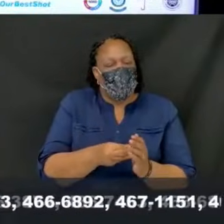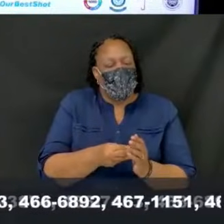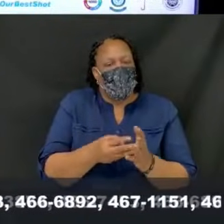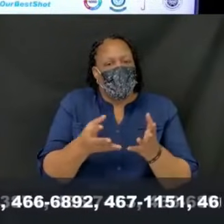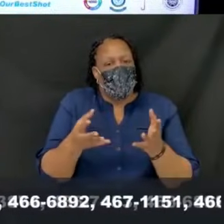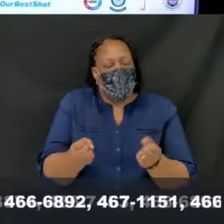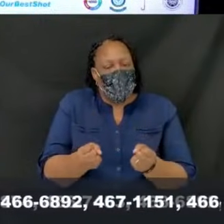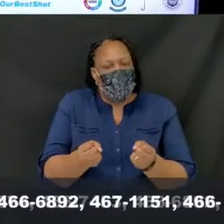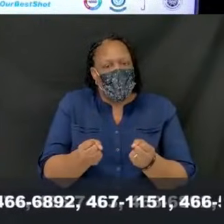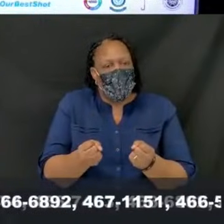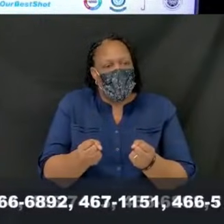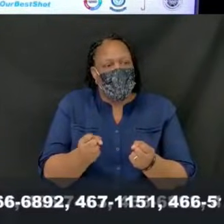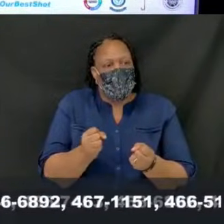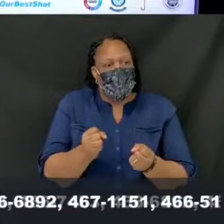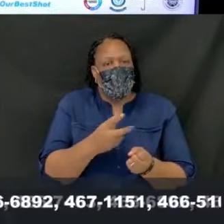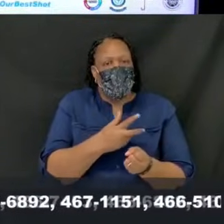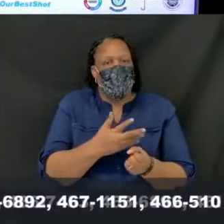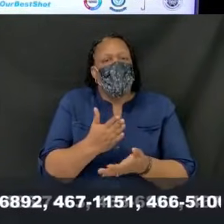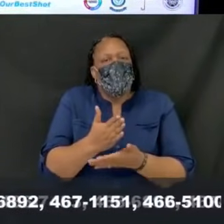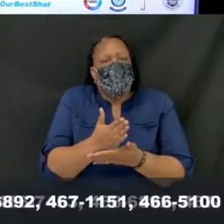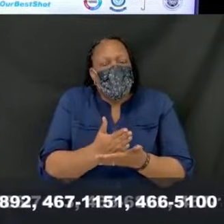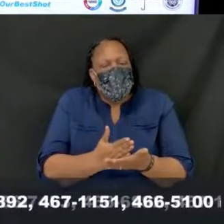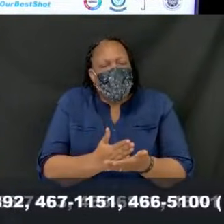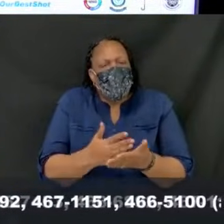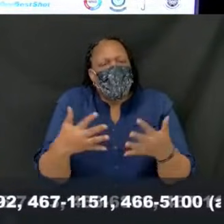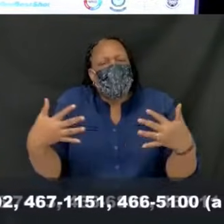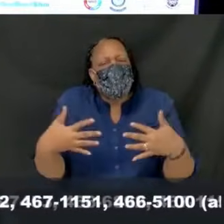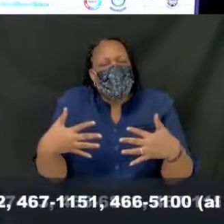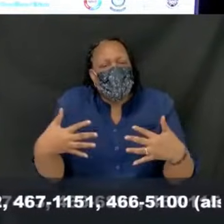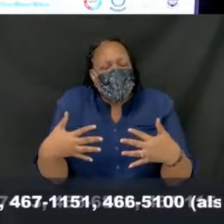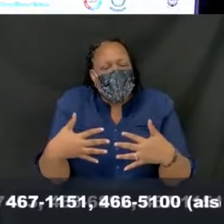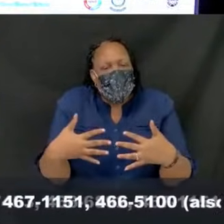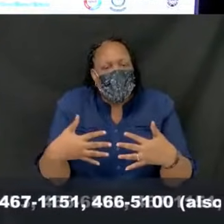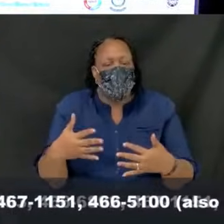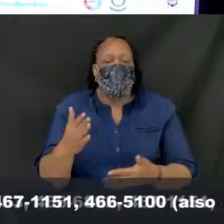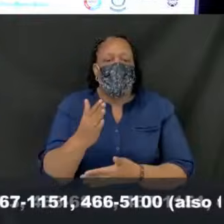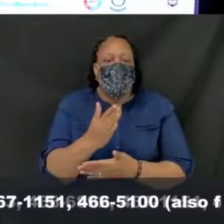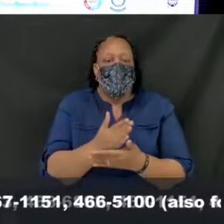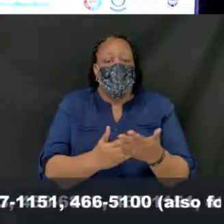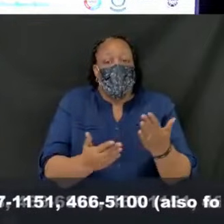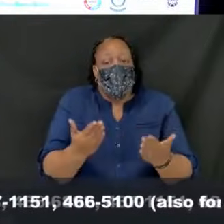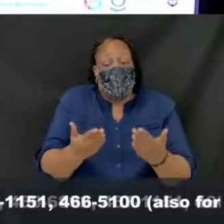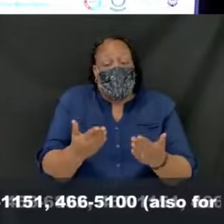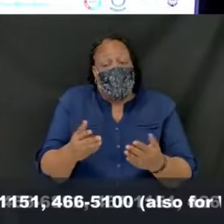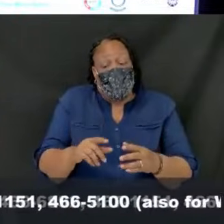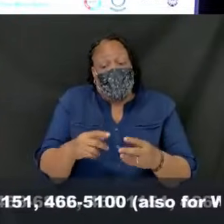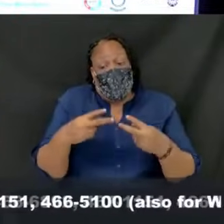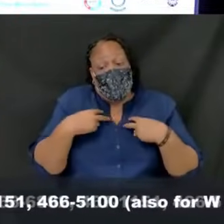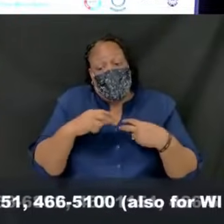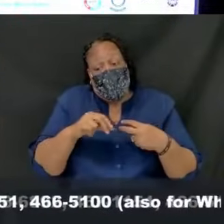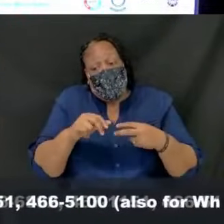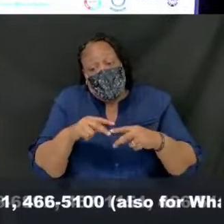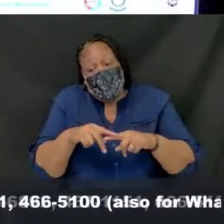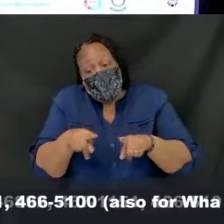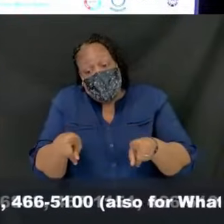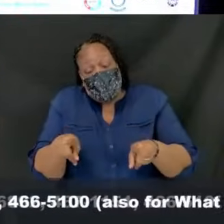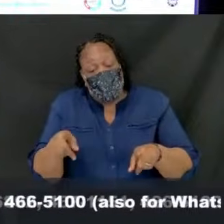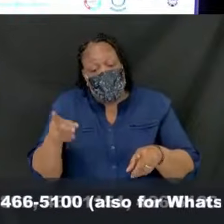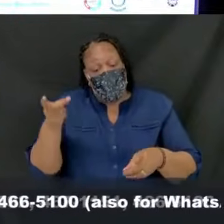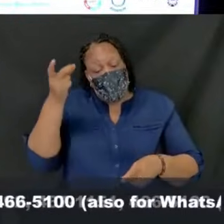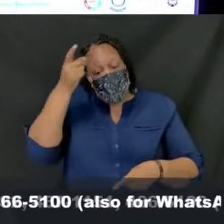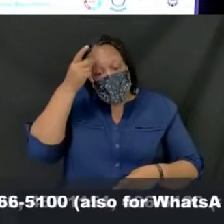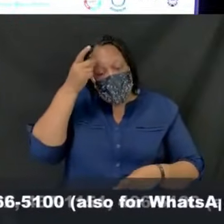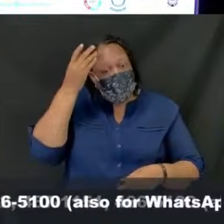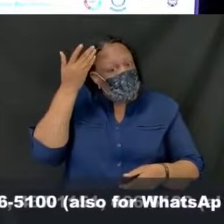of fear. It could be other issues such as maybe they have an underlying medical condition. Perhaps they figure they don't know who to talk